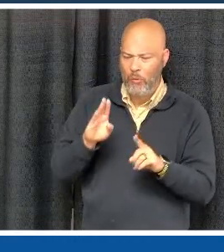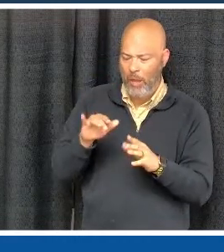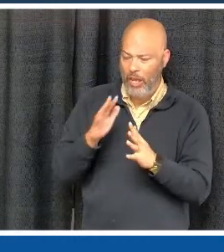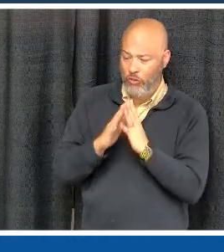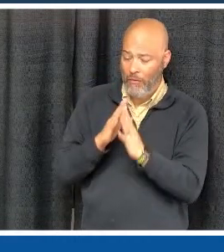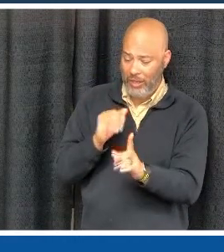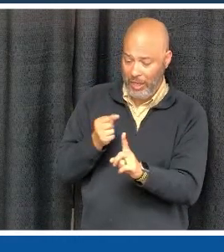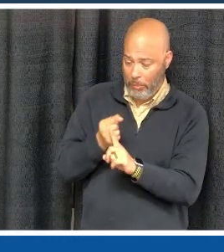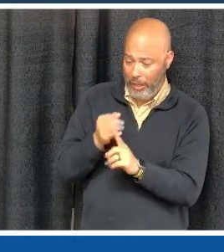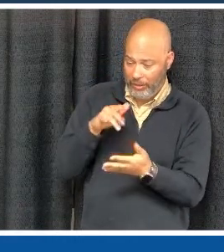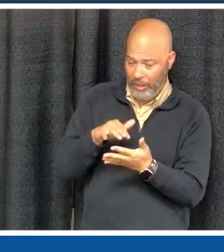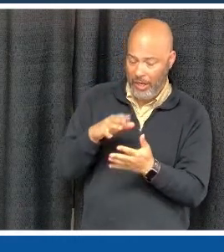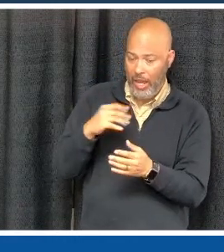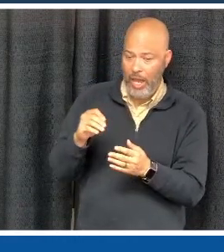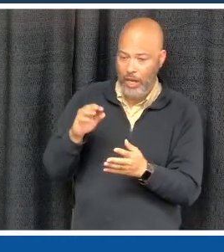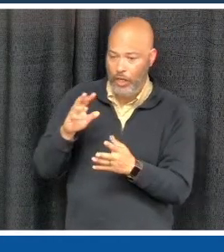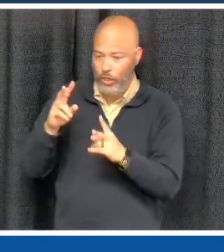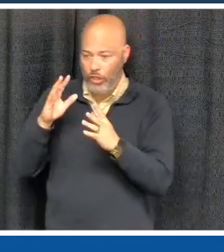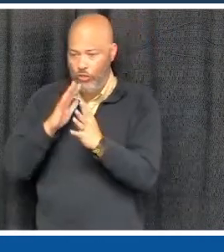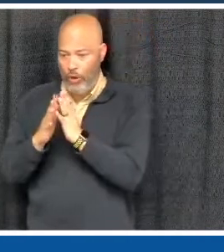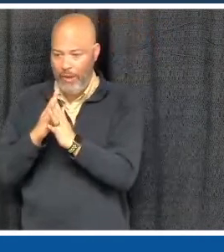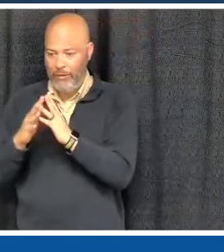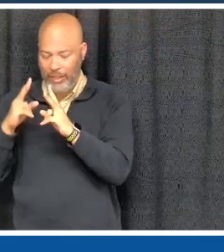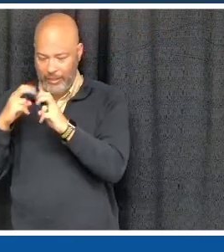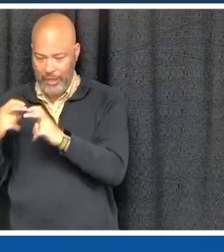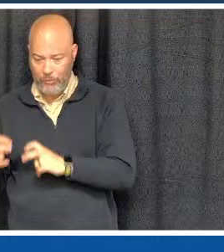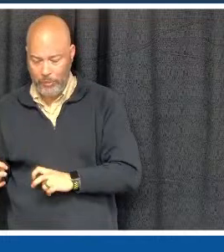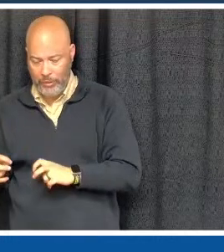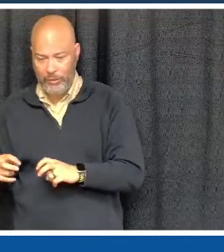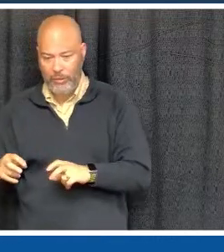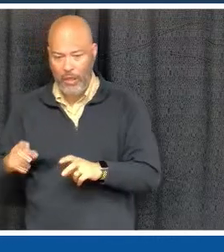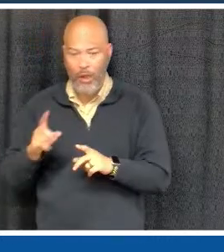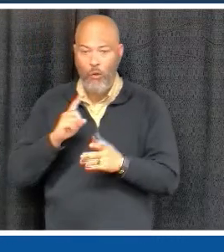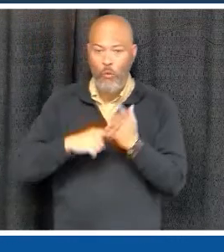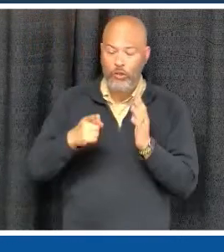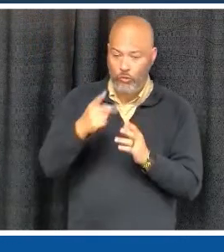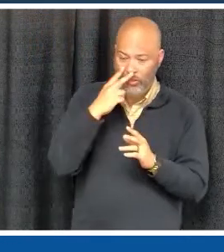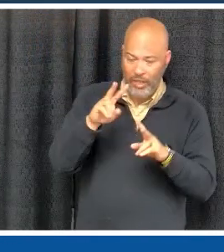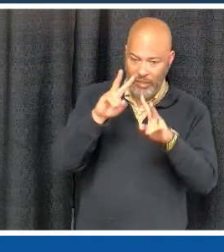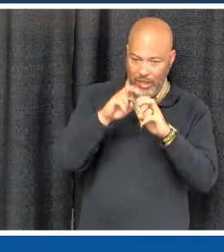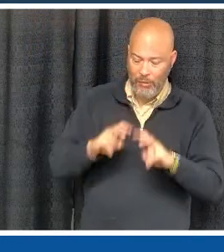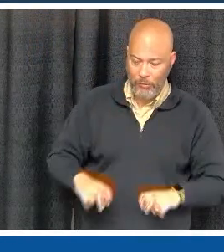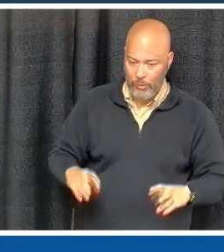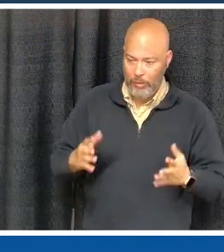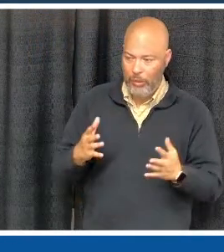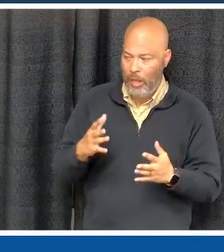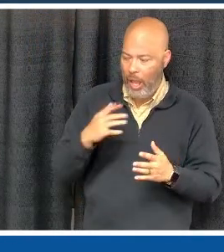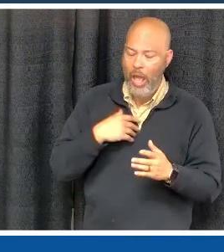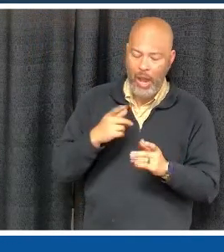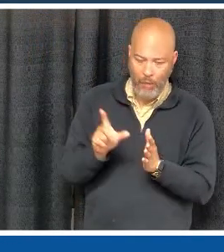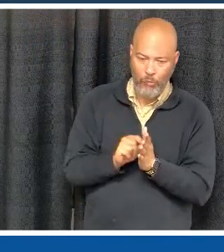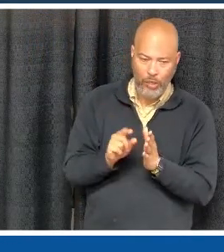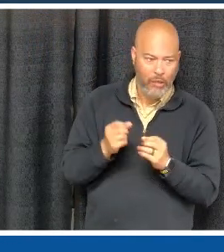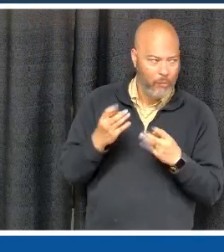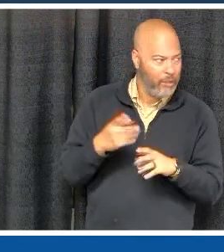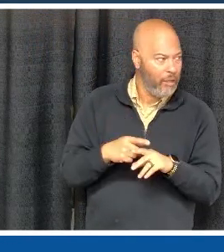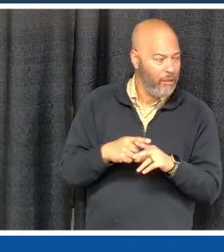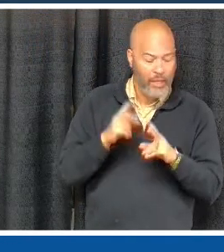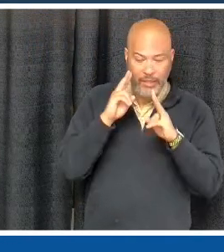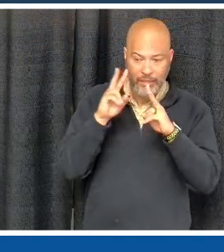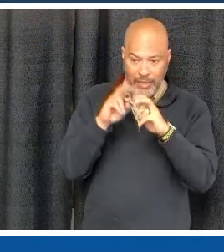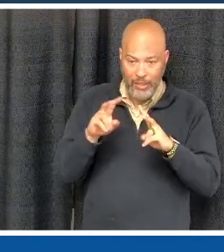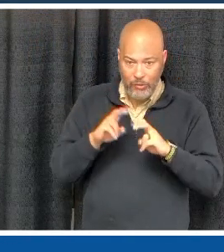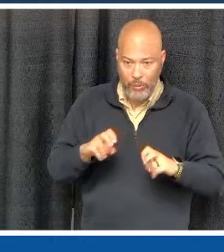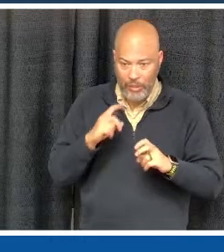impact study and a traffic assessment? Sure. So what the council typically sees is an assessment, and I've heard it asked for several times over. The assessment is a